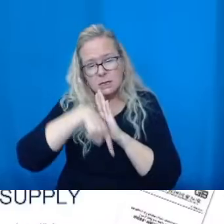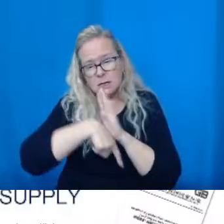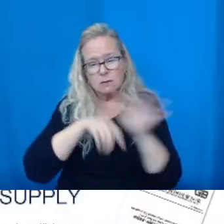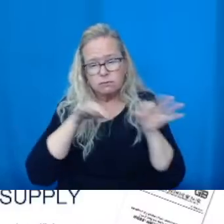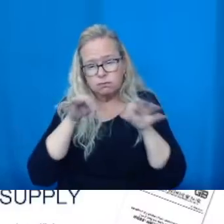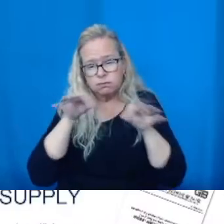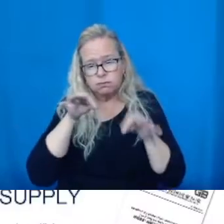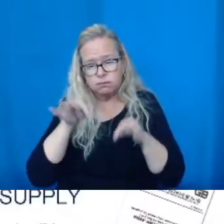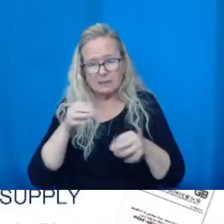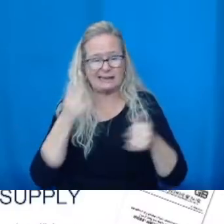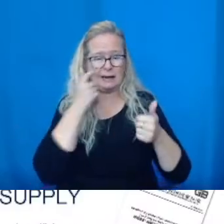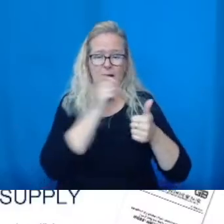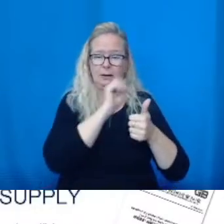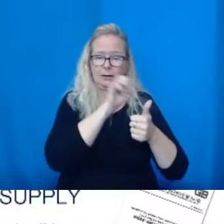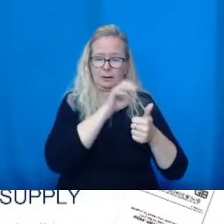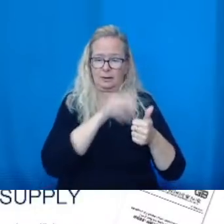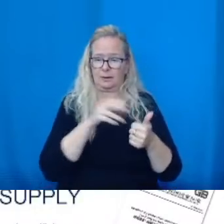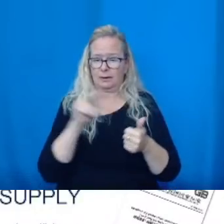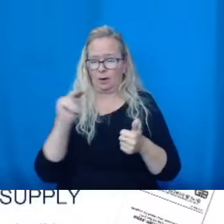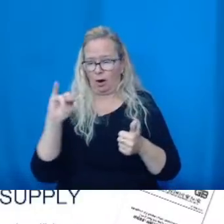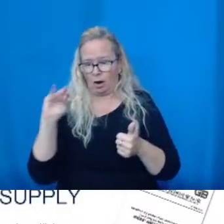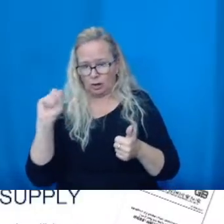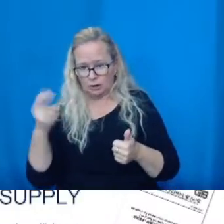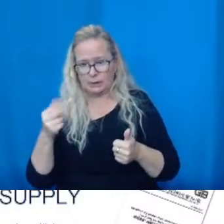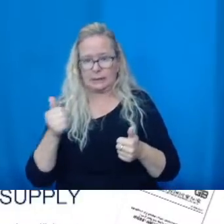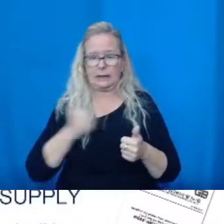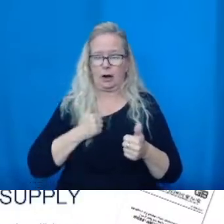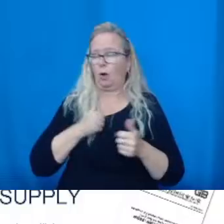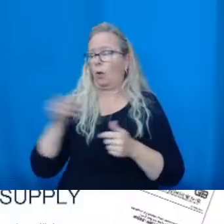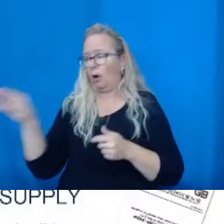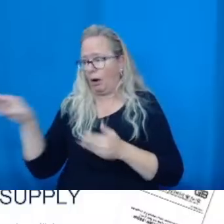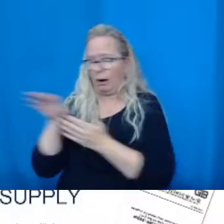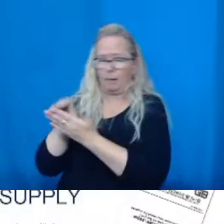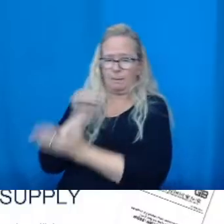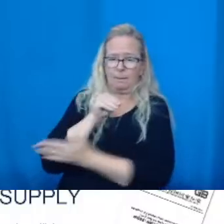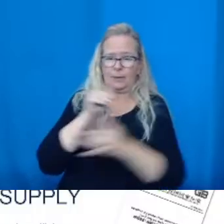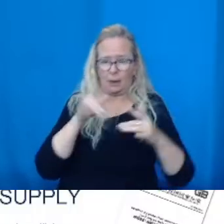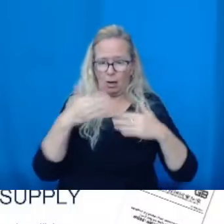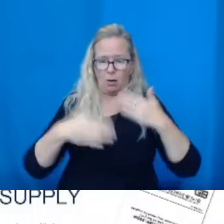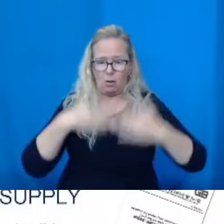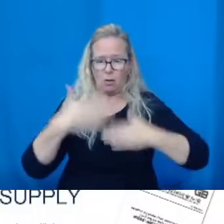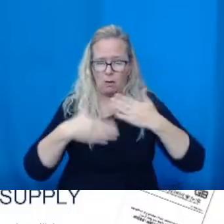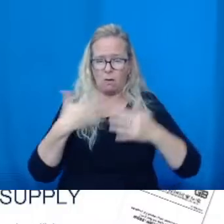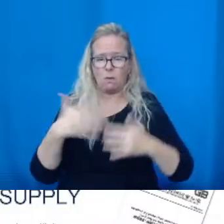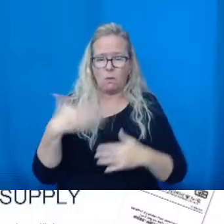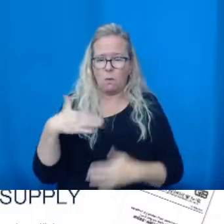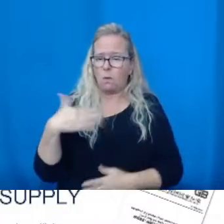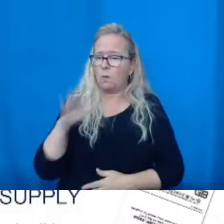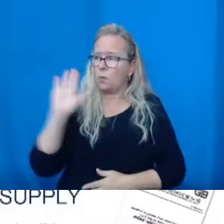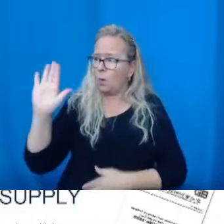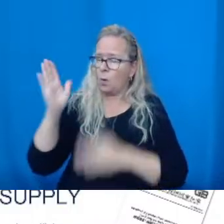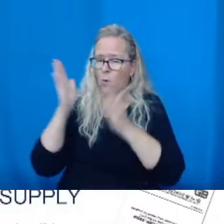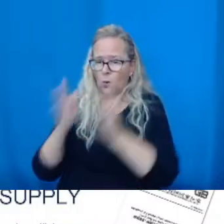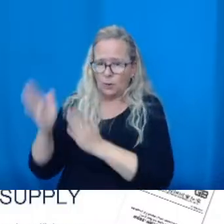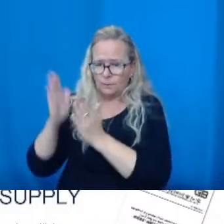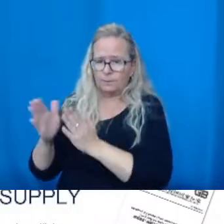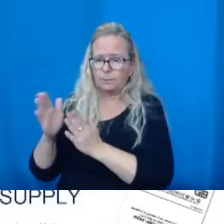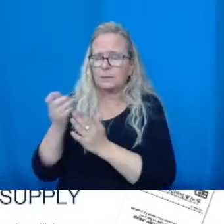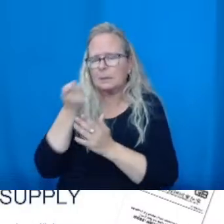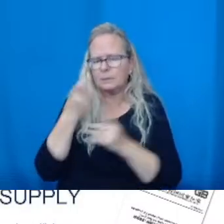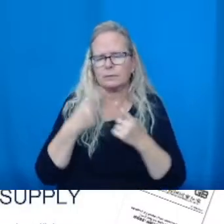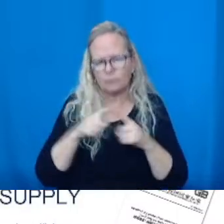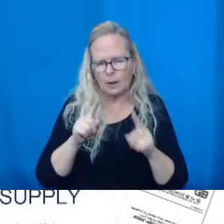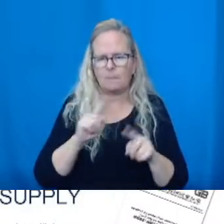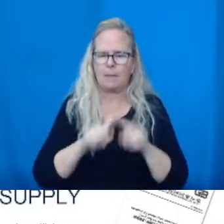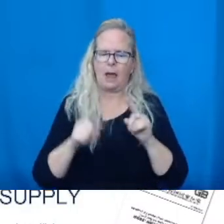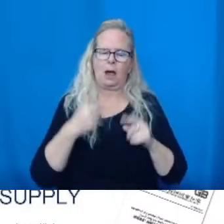be organized slightly differently from NIOSH, but we have a new standard that's just about to be published. And with that,